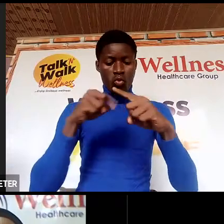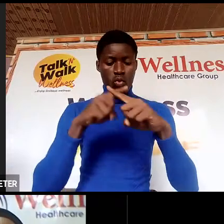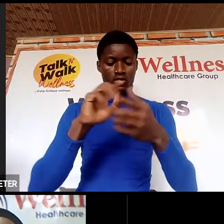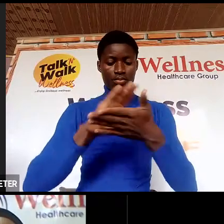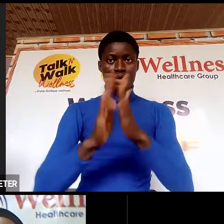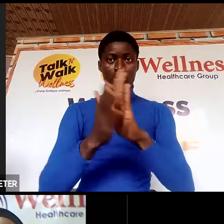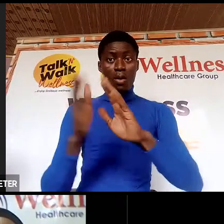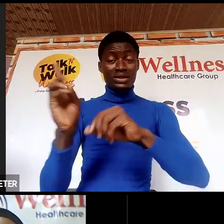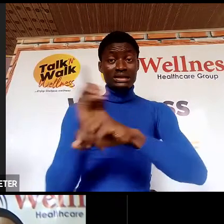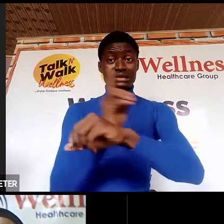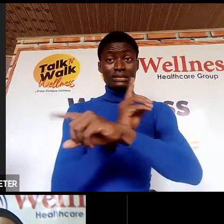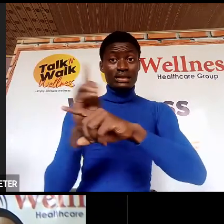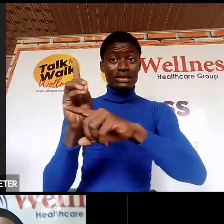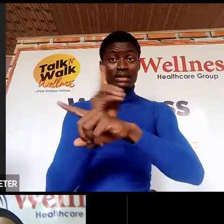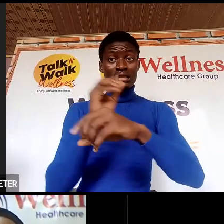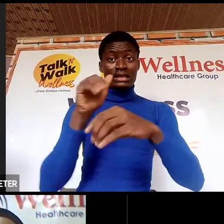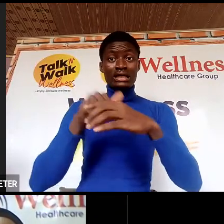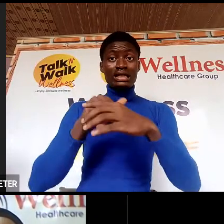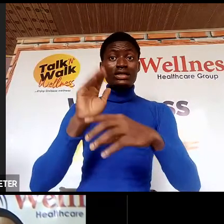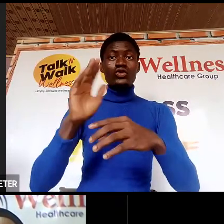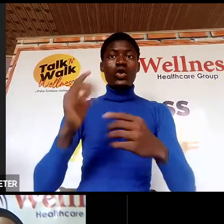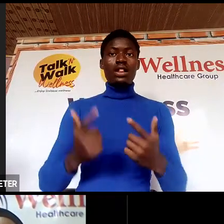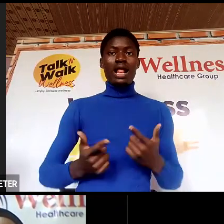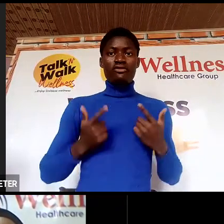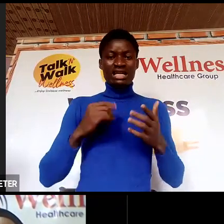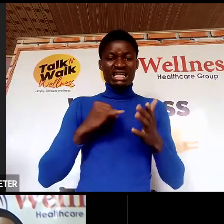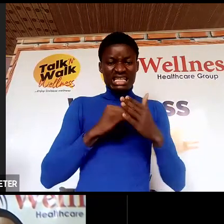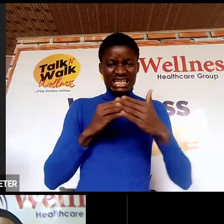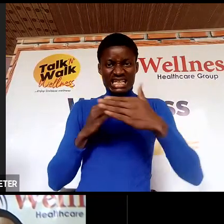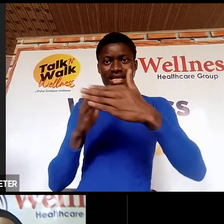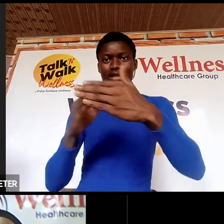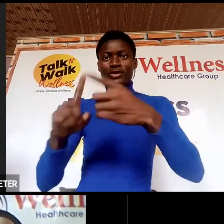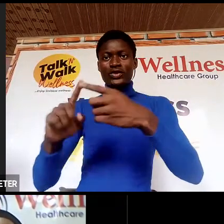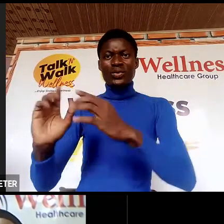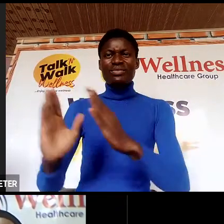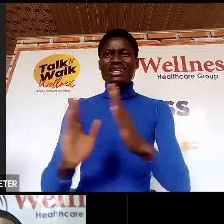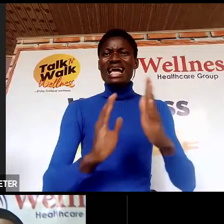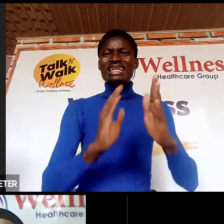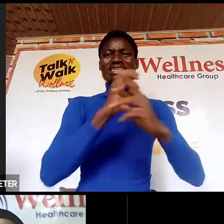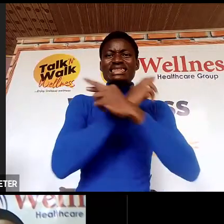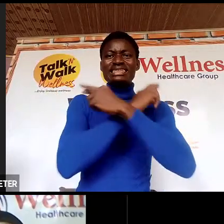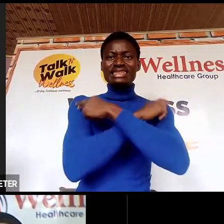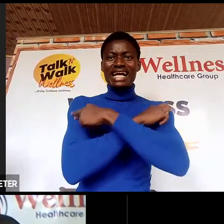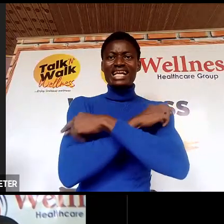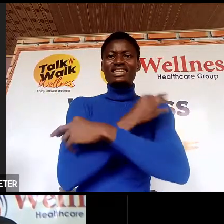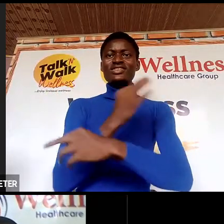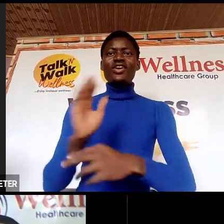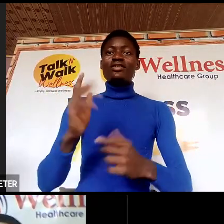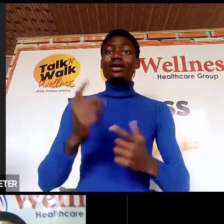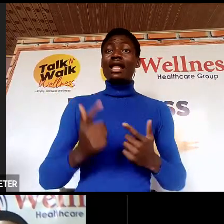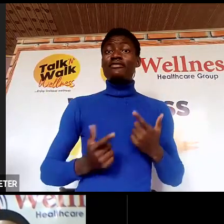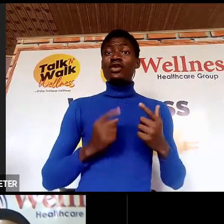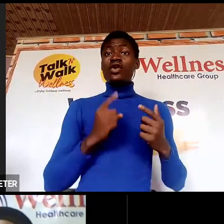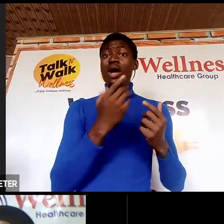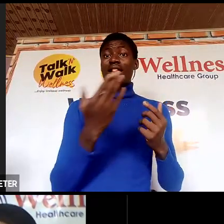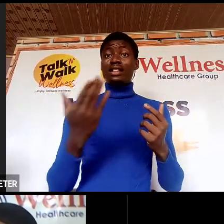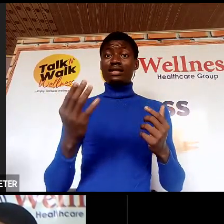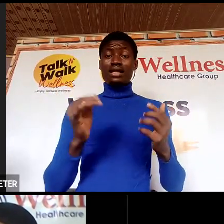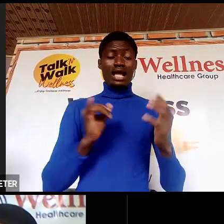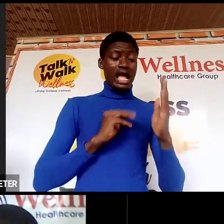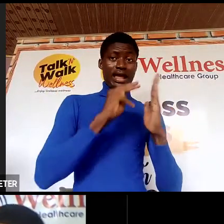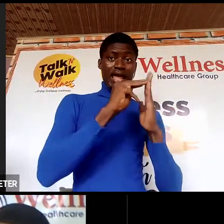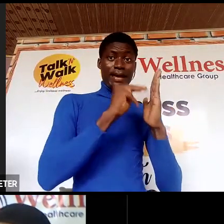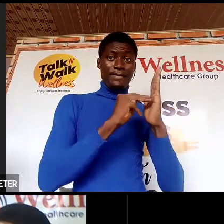rest of your life as well. So one of the things that I mentioned in my book that I used to talk about earlier, my money toolbox, is that in addition to